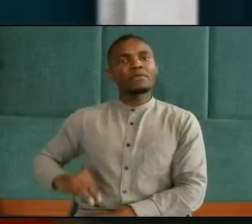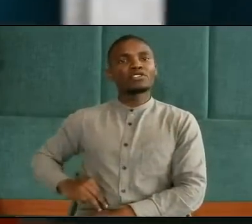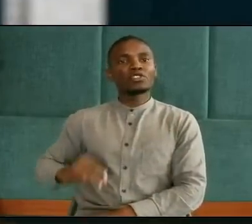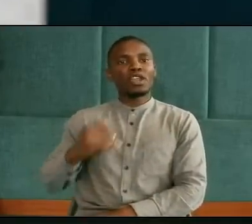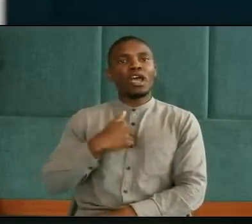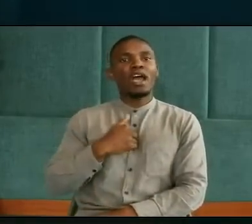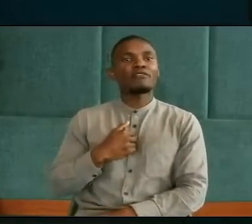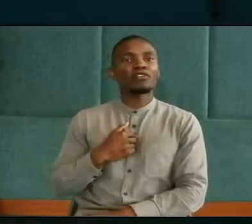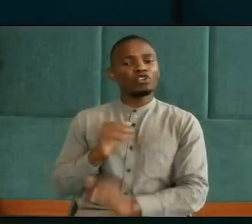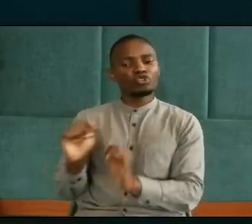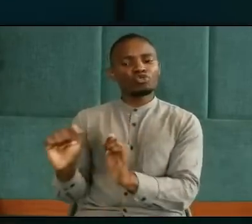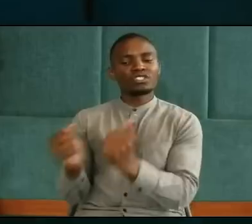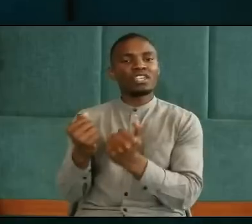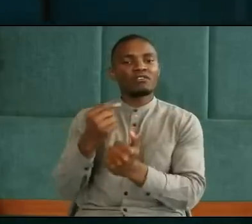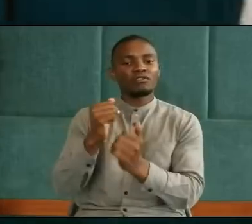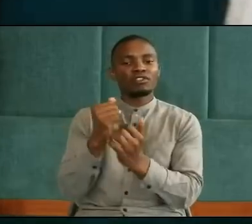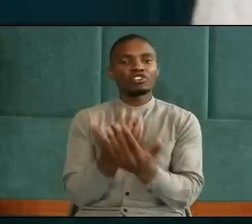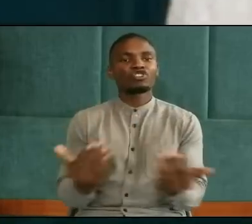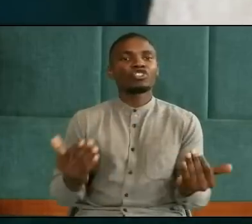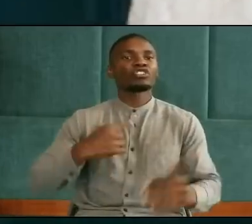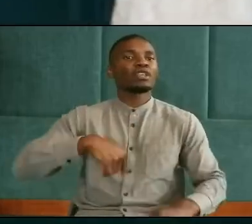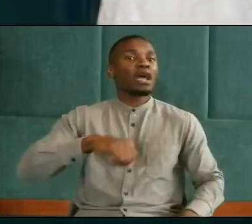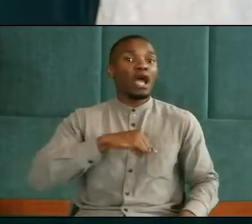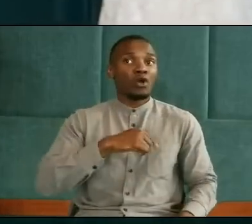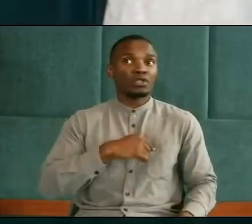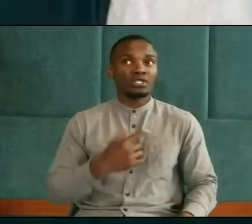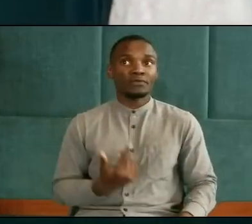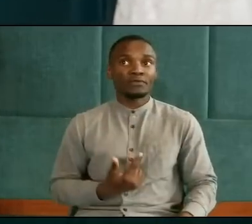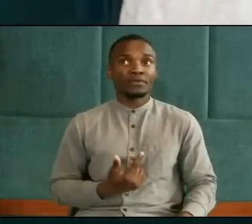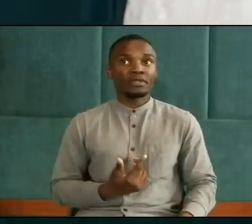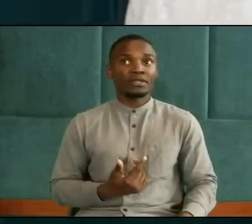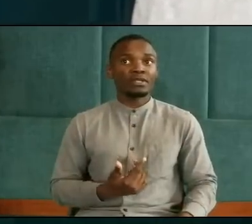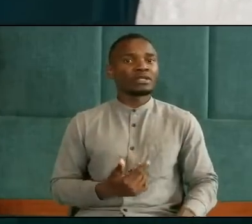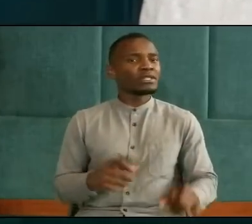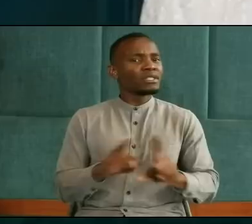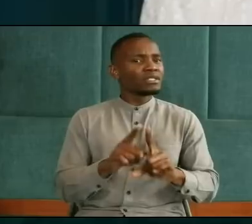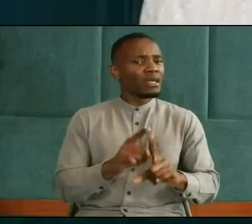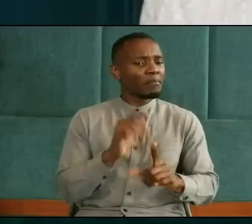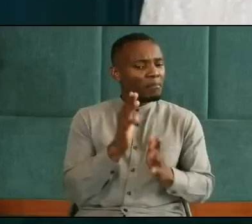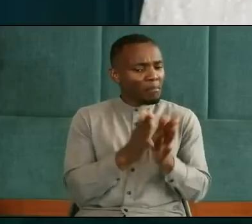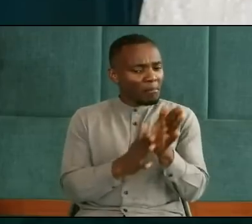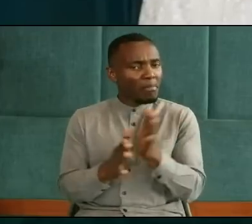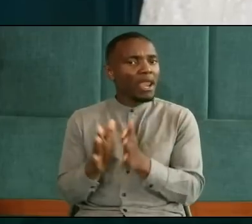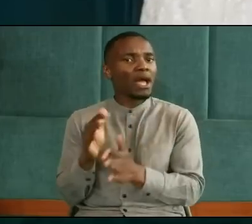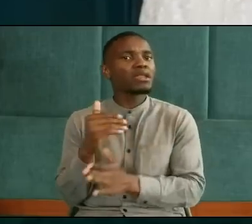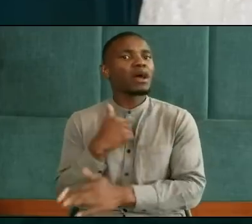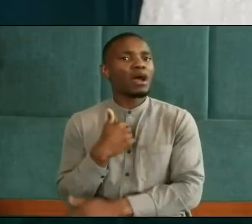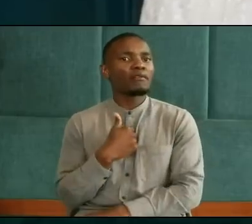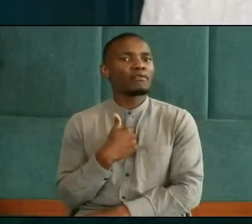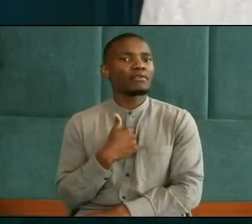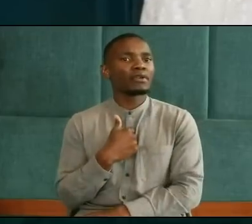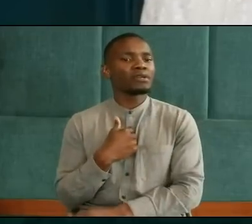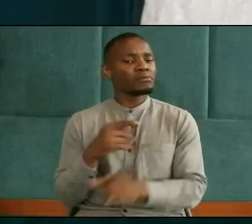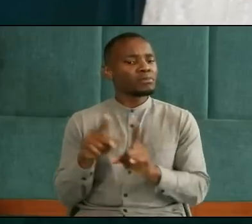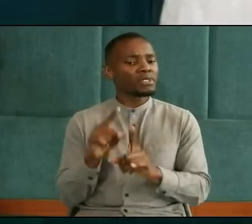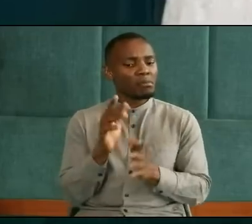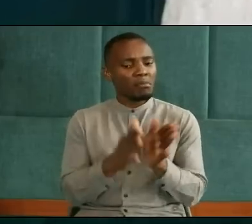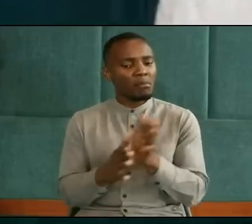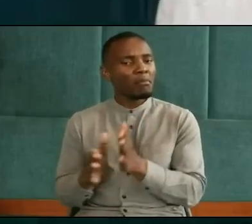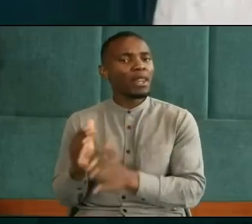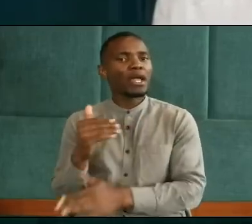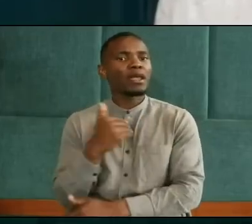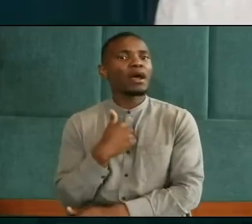to rescue our children. Because there's a scheme, there's a